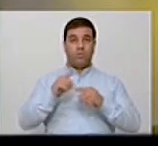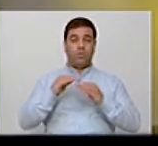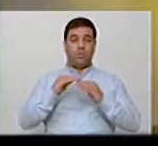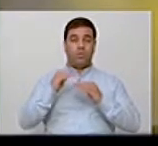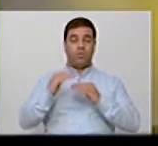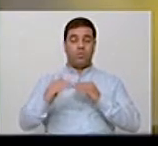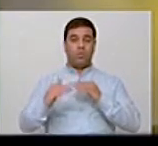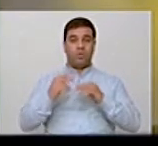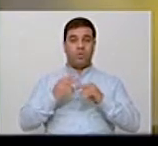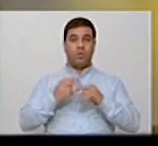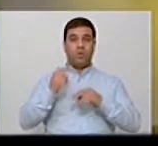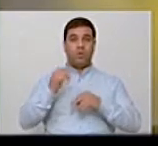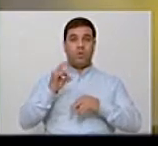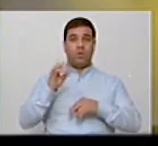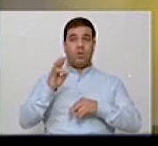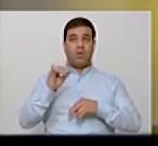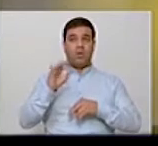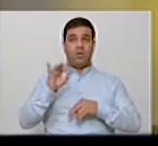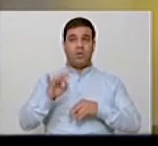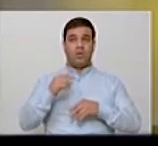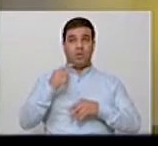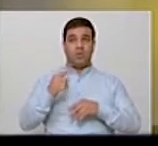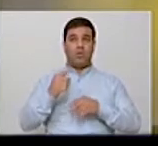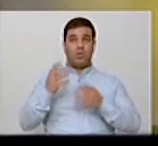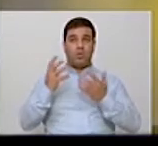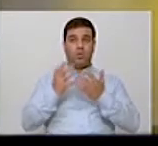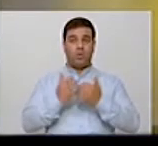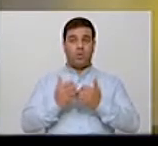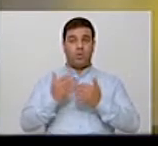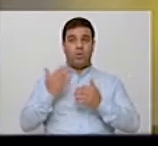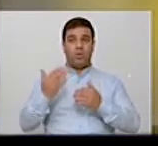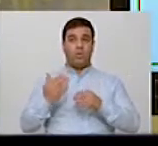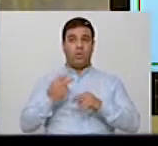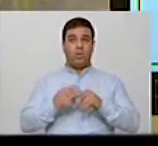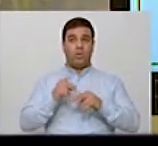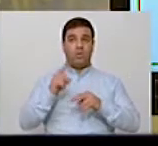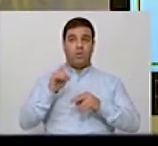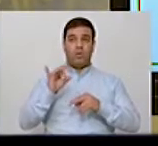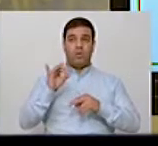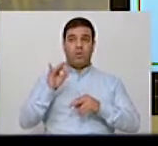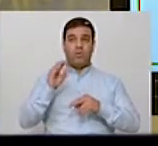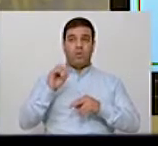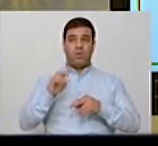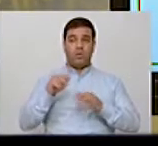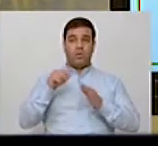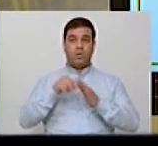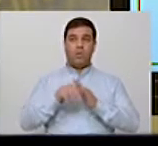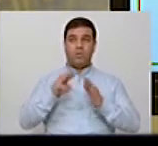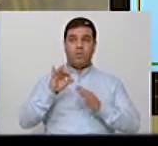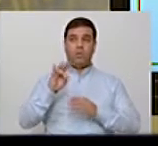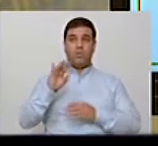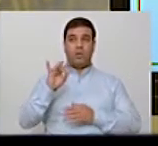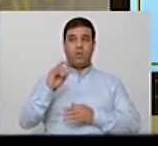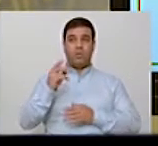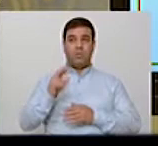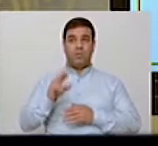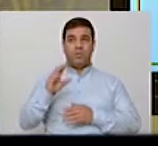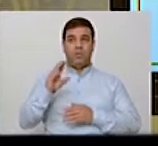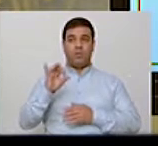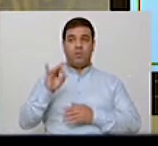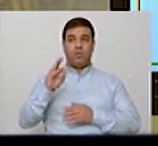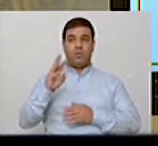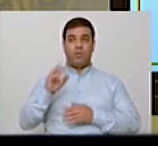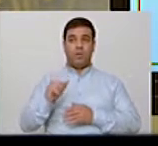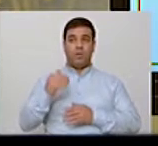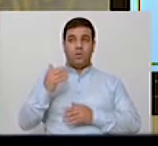ustunlarga granalar deyiladi. Qorong'ulik bosqichi xloroplastlarning ichki membranalari, ya'ni